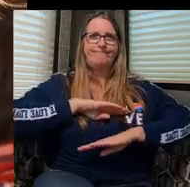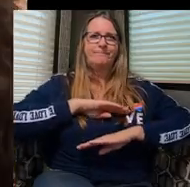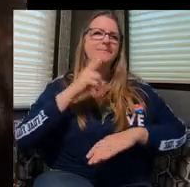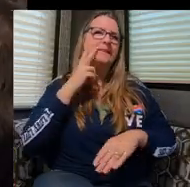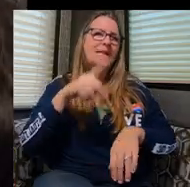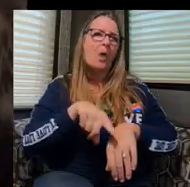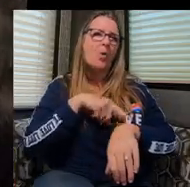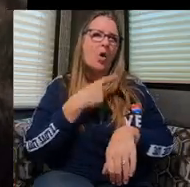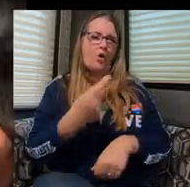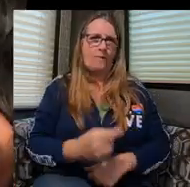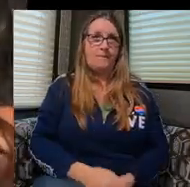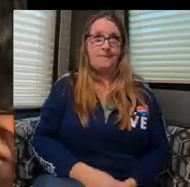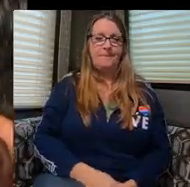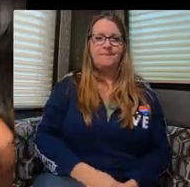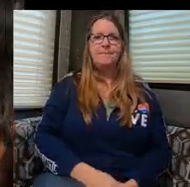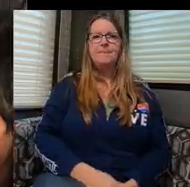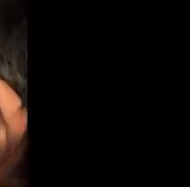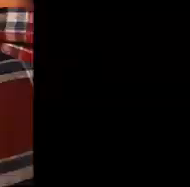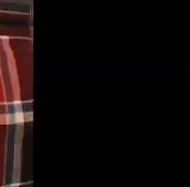takes.